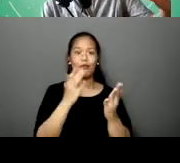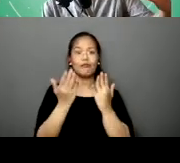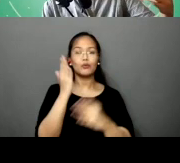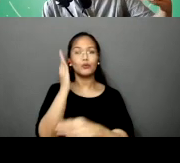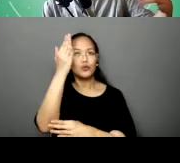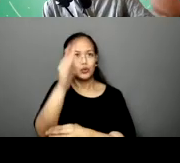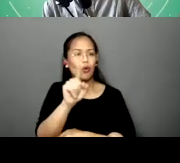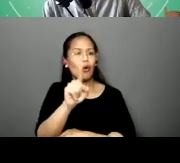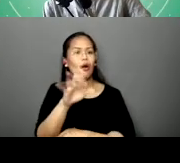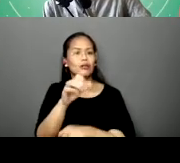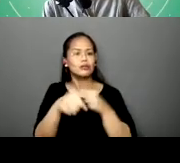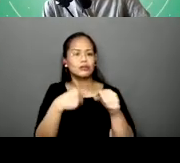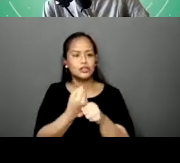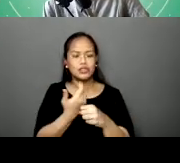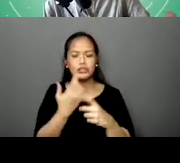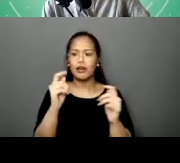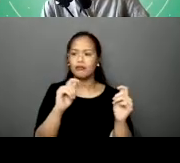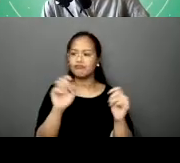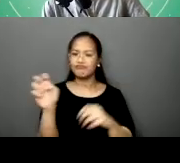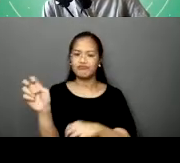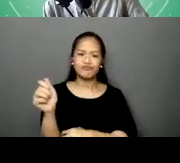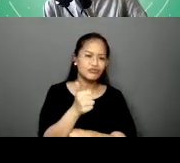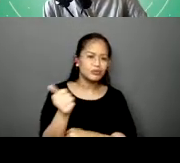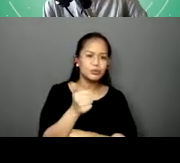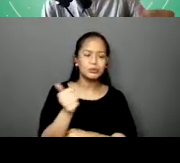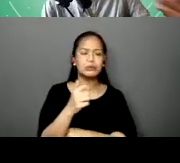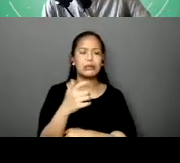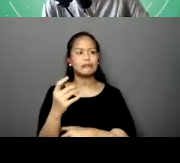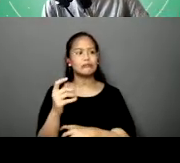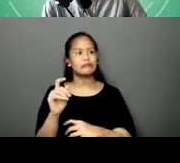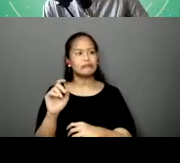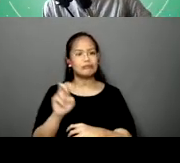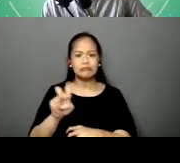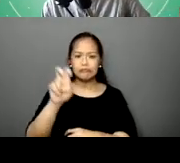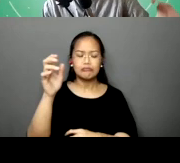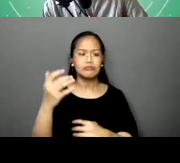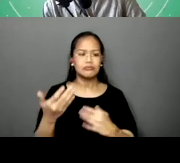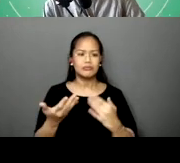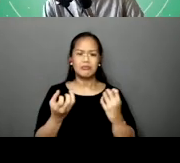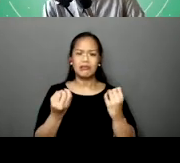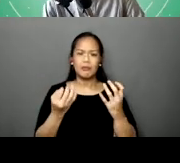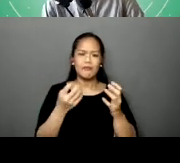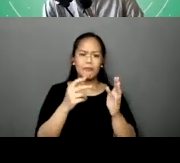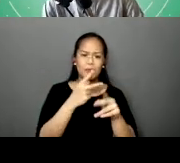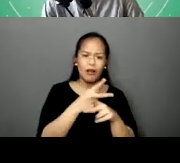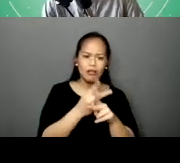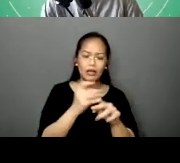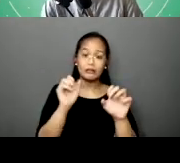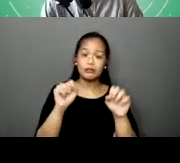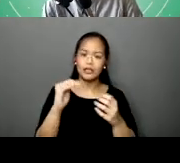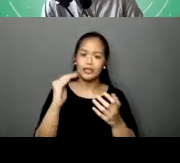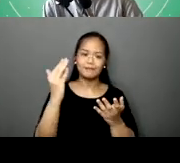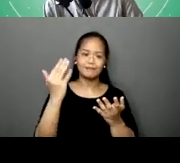as transport and logistics becomes more difficult, as more and more people are demanding products, this ability to downsize my product and